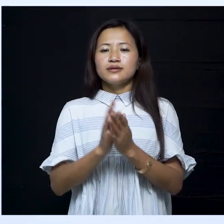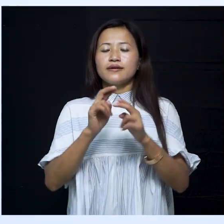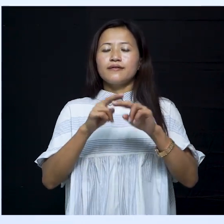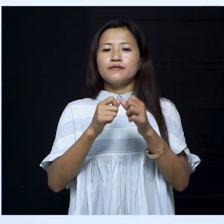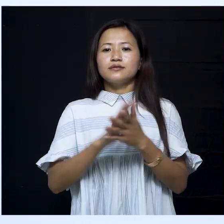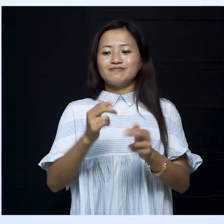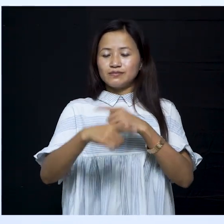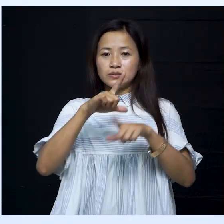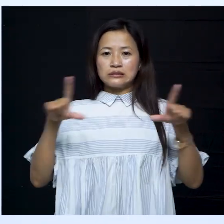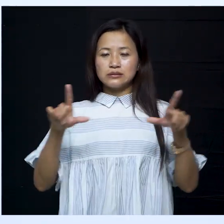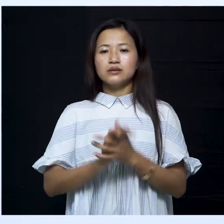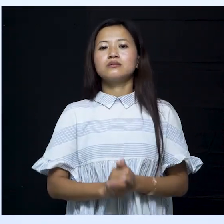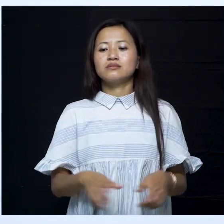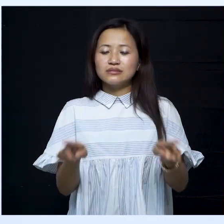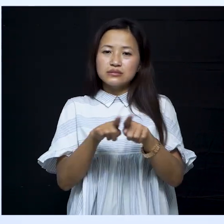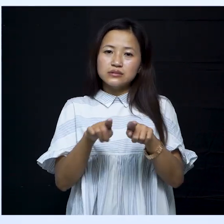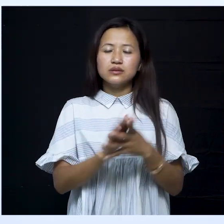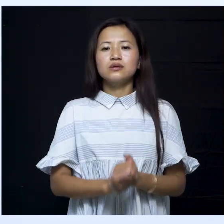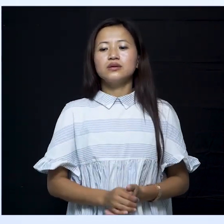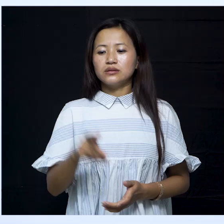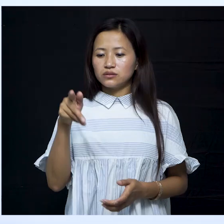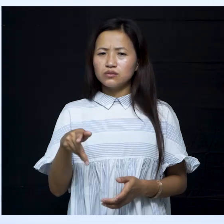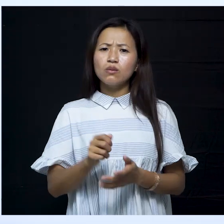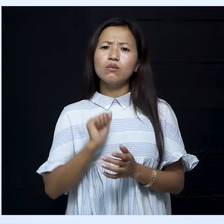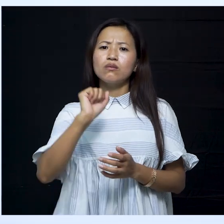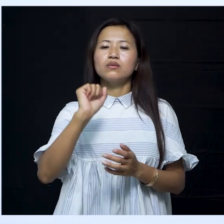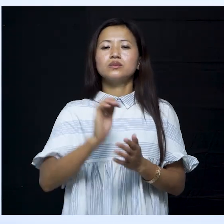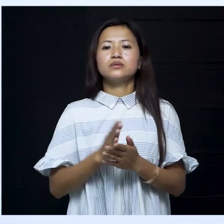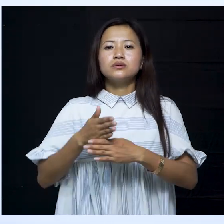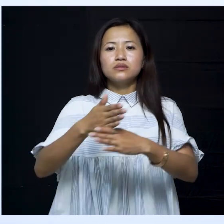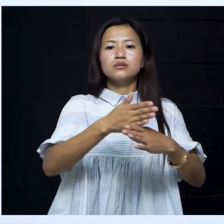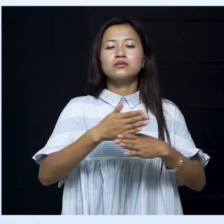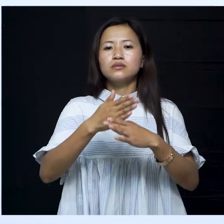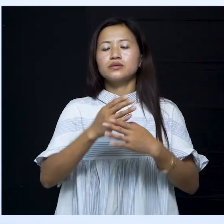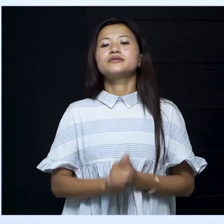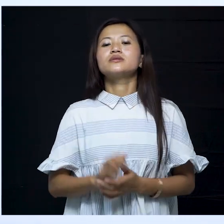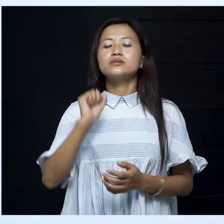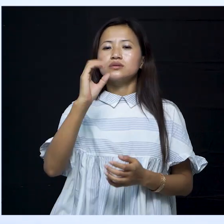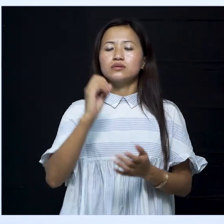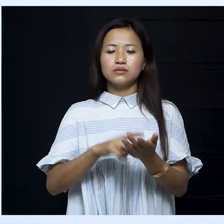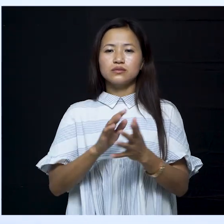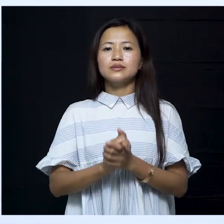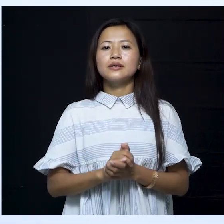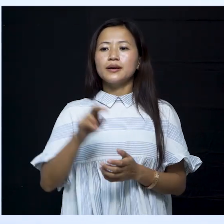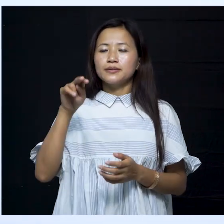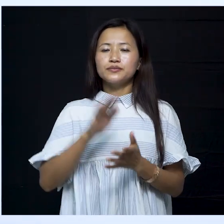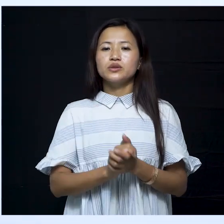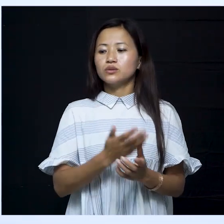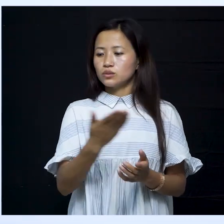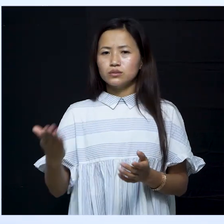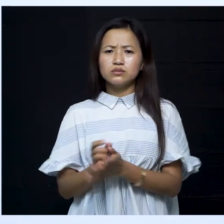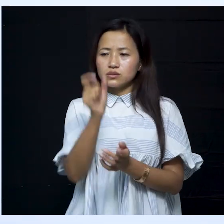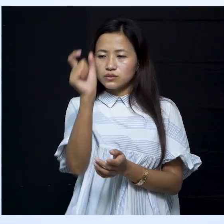fascinating language, but at the same time, it has its own share of contronyms. And what is contronyms here? Contronyms are those